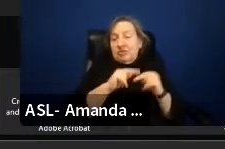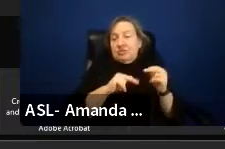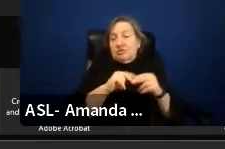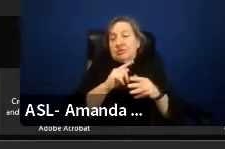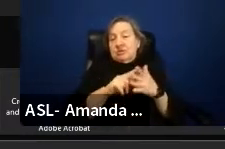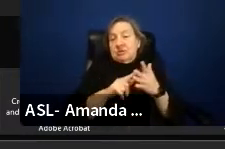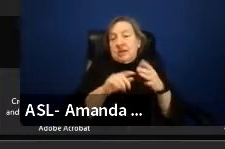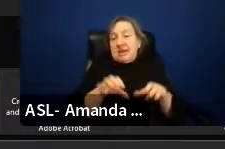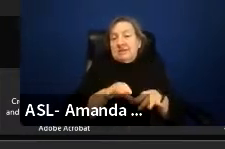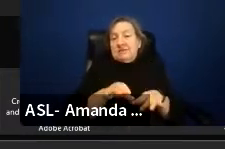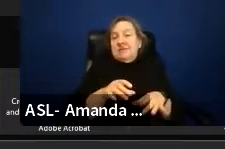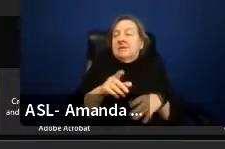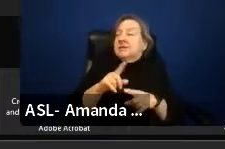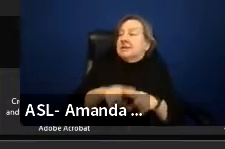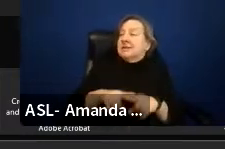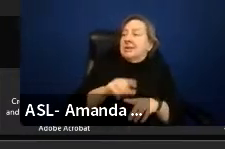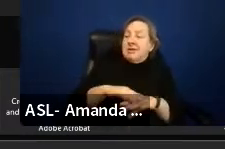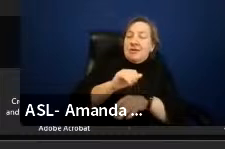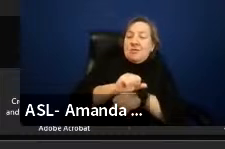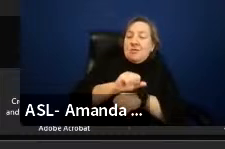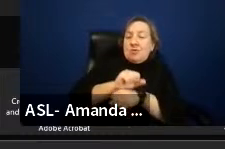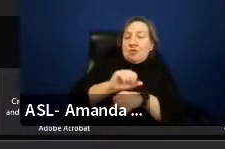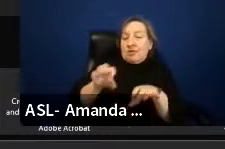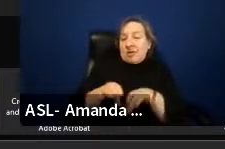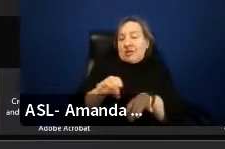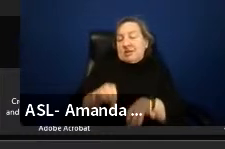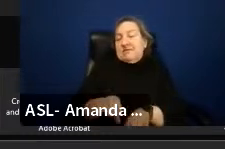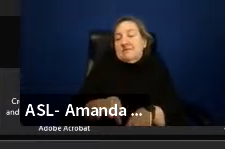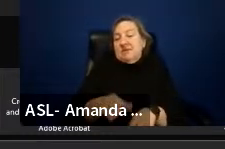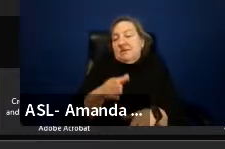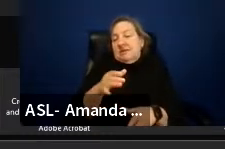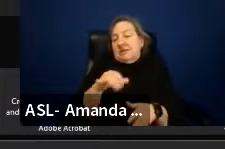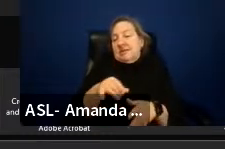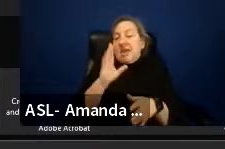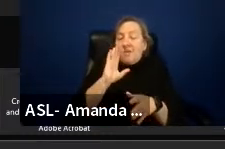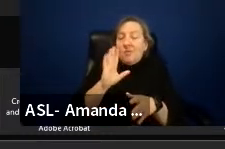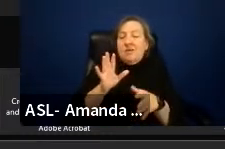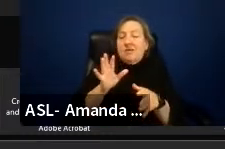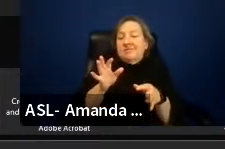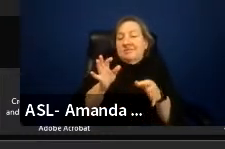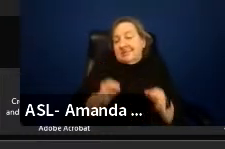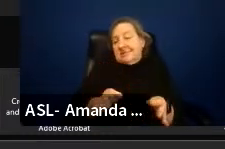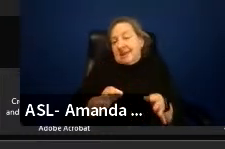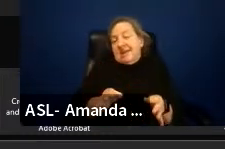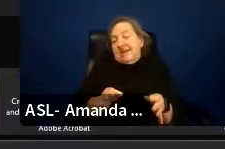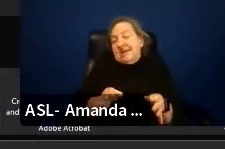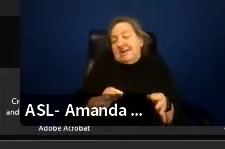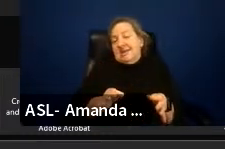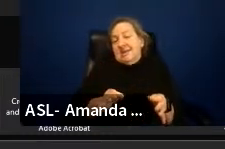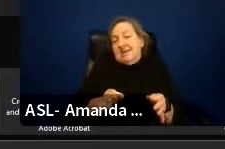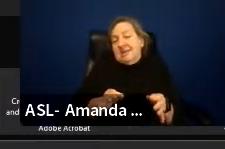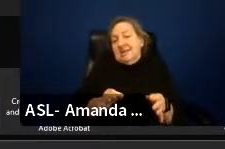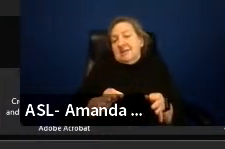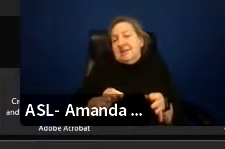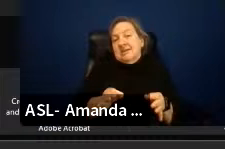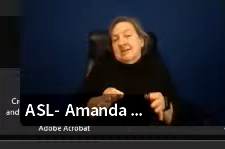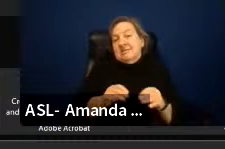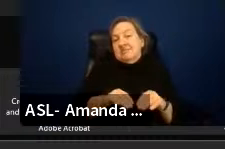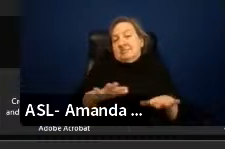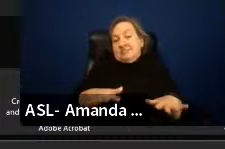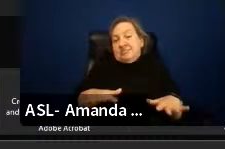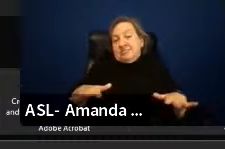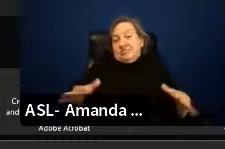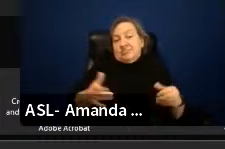Depending on the work activity, that will determine what that, The scope is. yeah. Yeah, It,